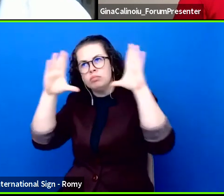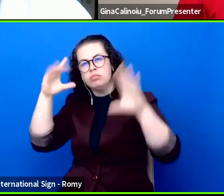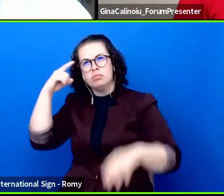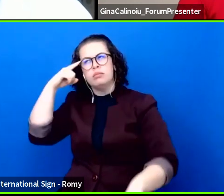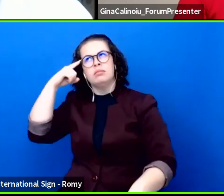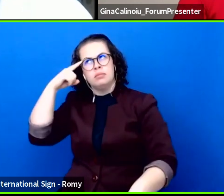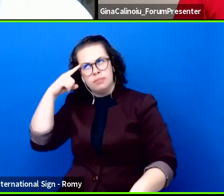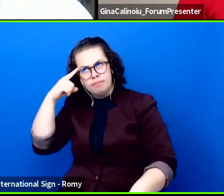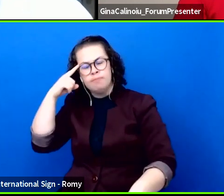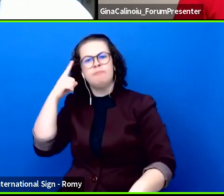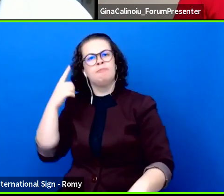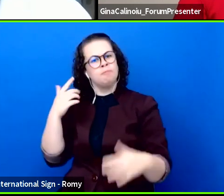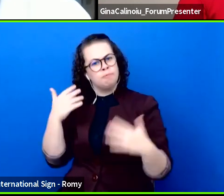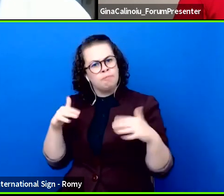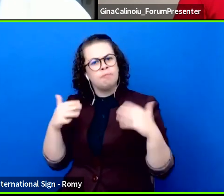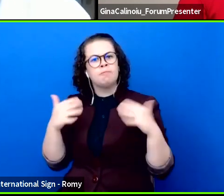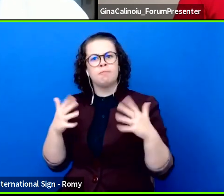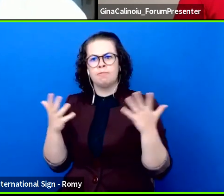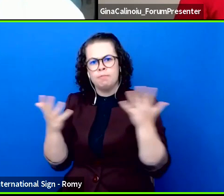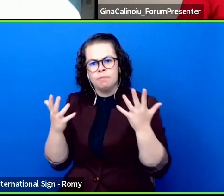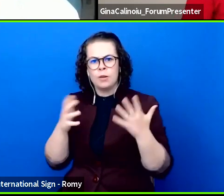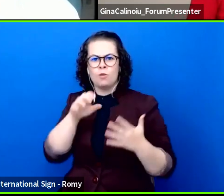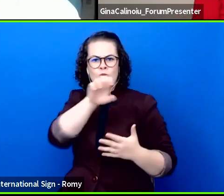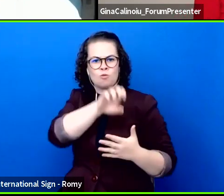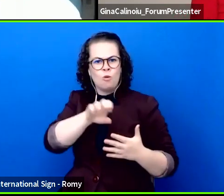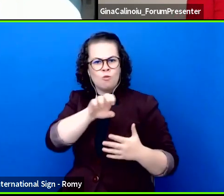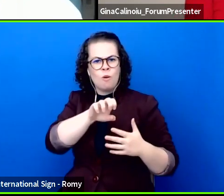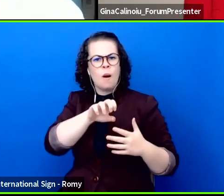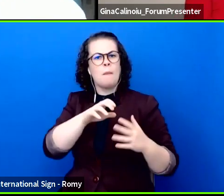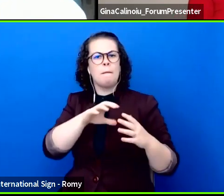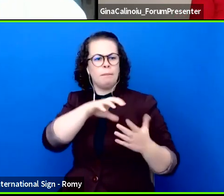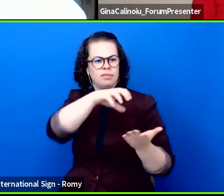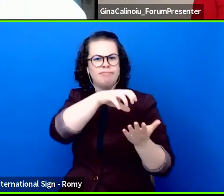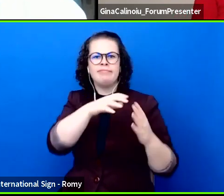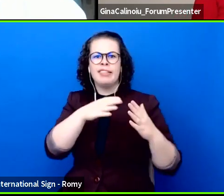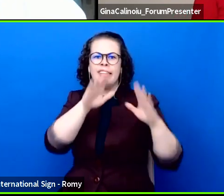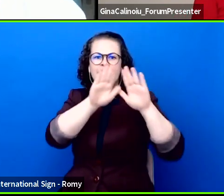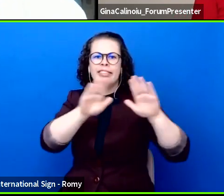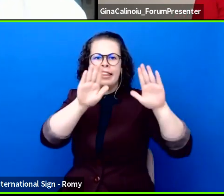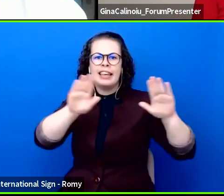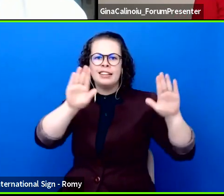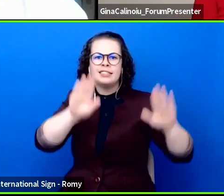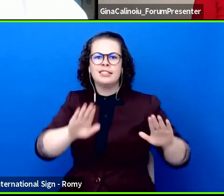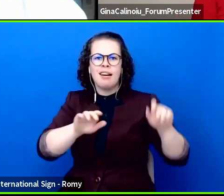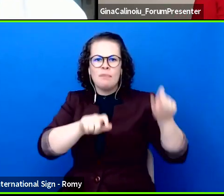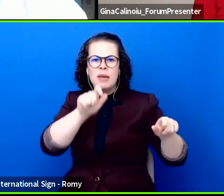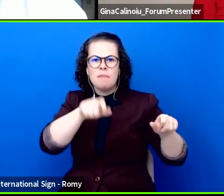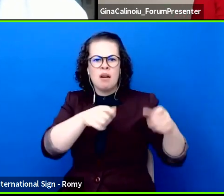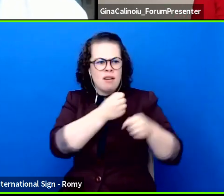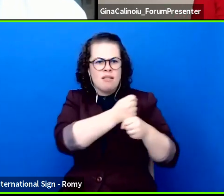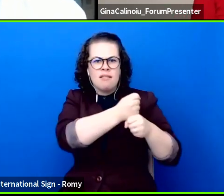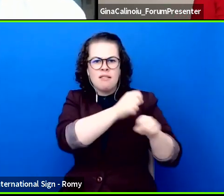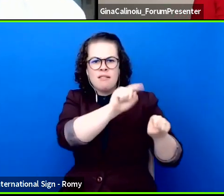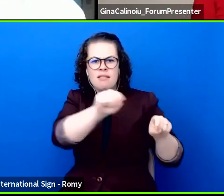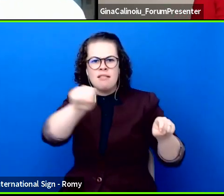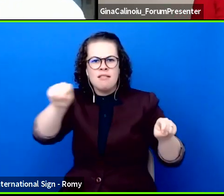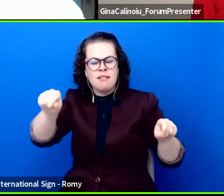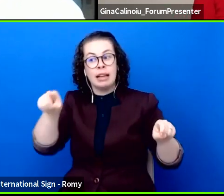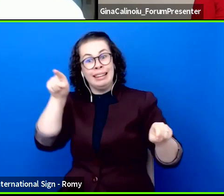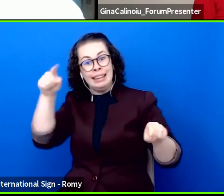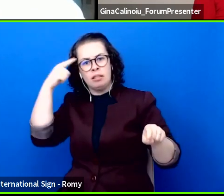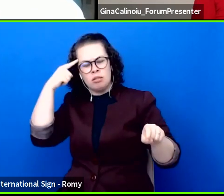be in connecting Europe's key theatre and performing arts representatives together with policymakers.